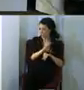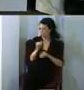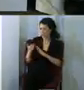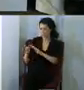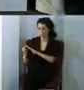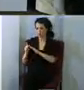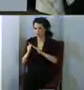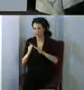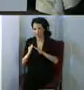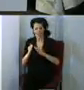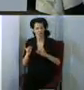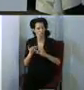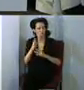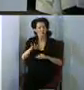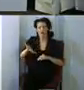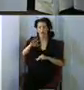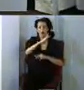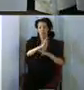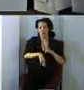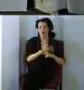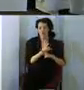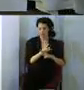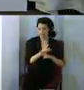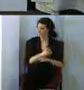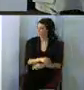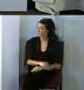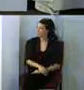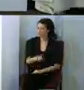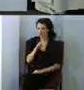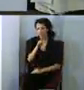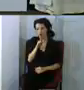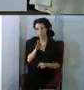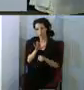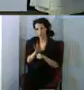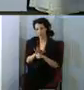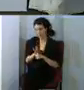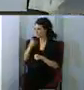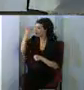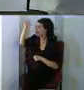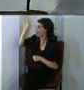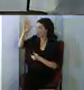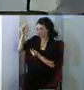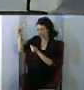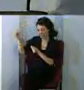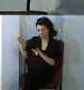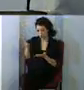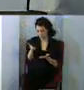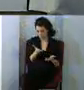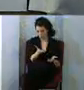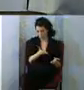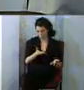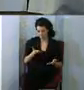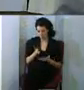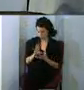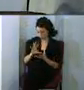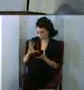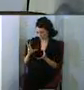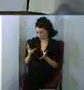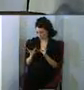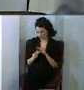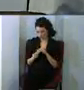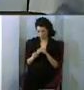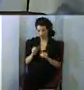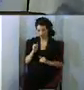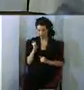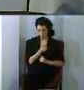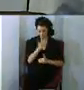and through our world. There really is this real promise that God gives to us, that in our transformation, even our